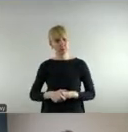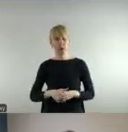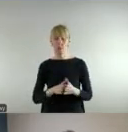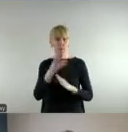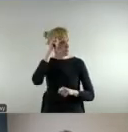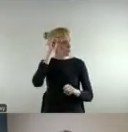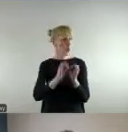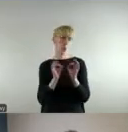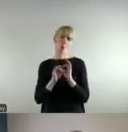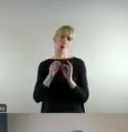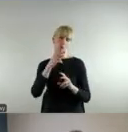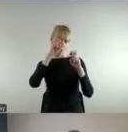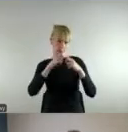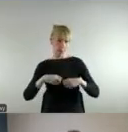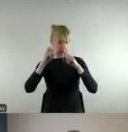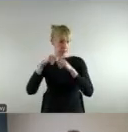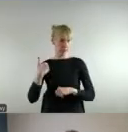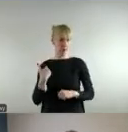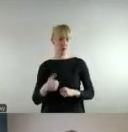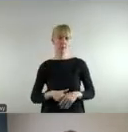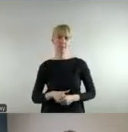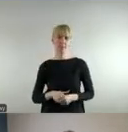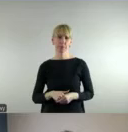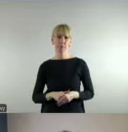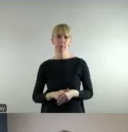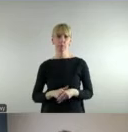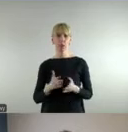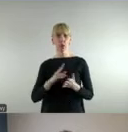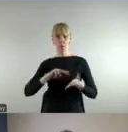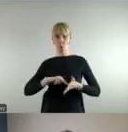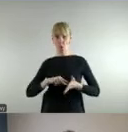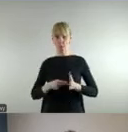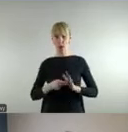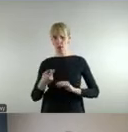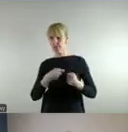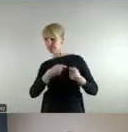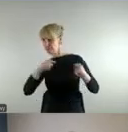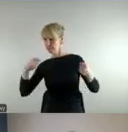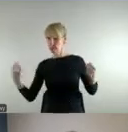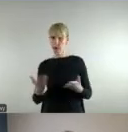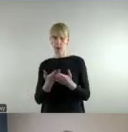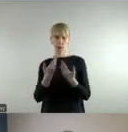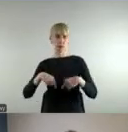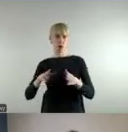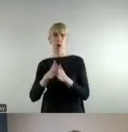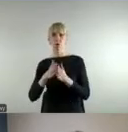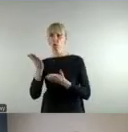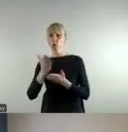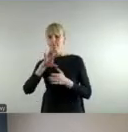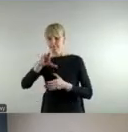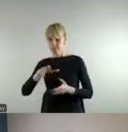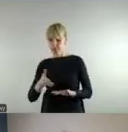this is because we had plans to maintain continuity when personnel are reorganized. We have agreements